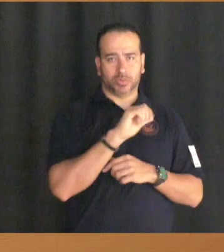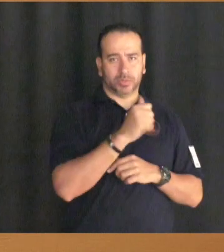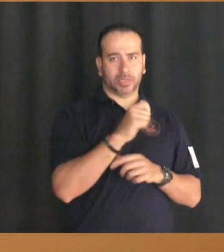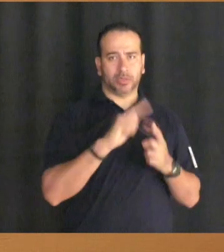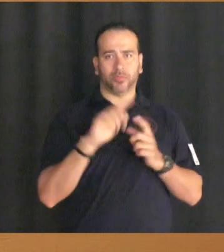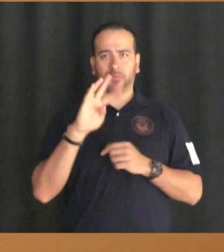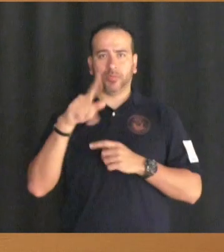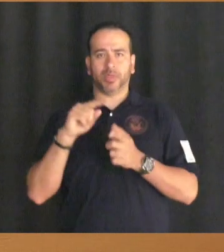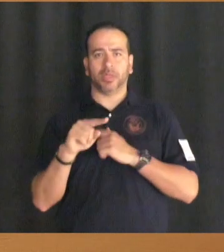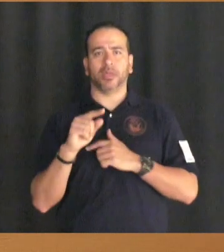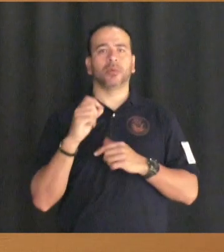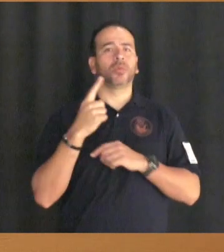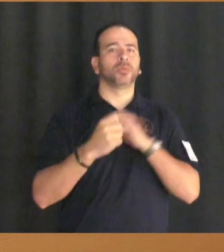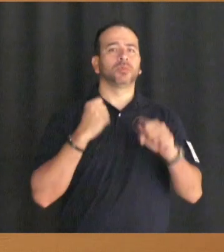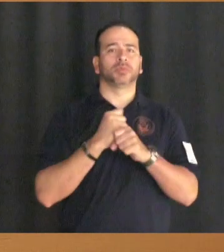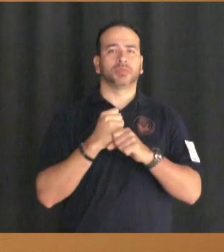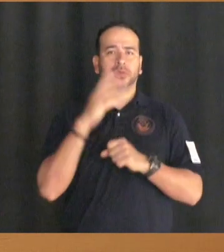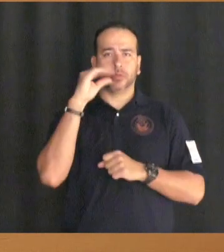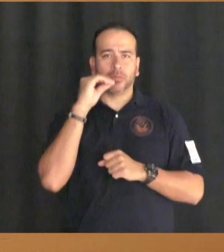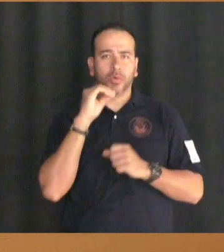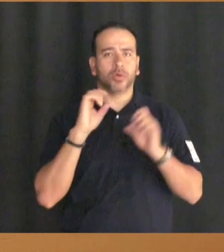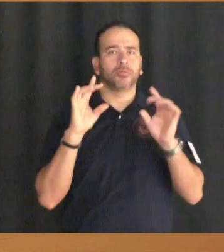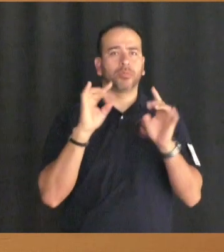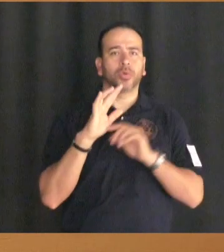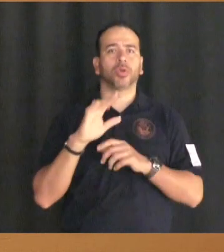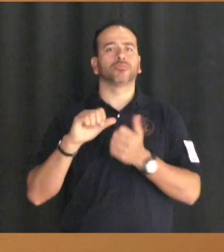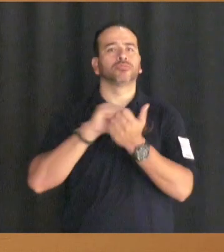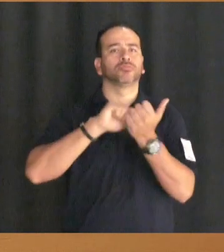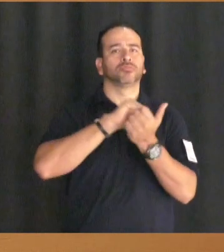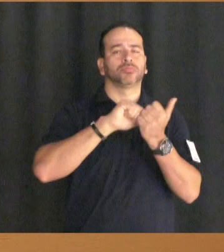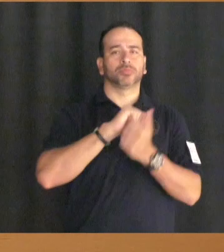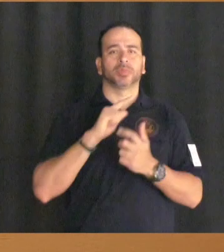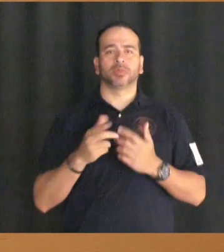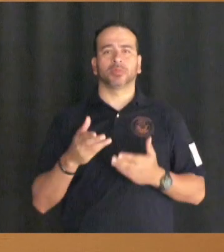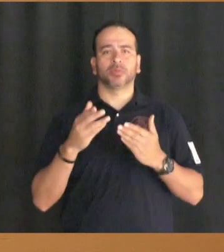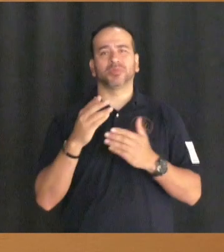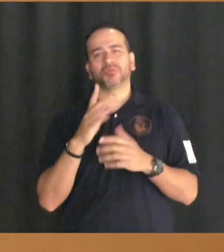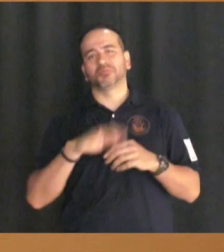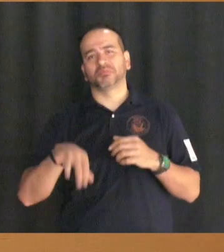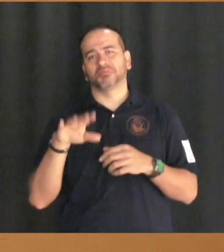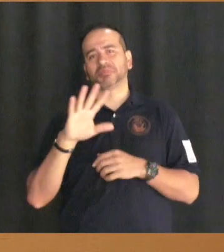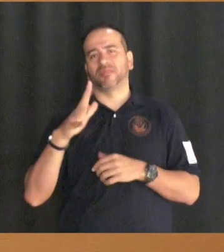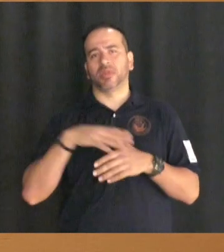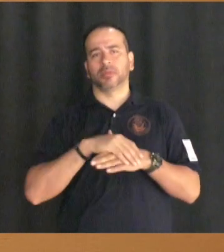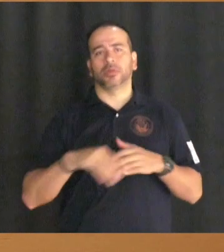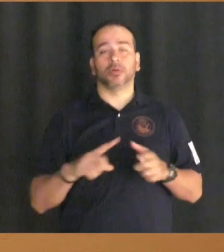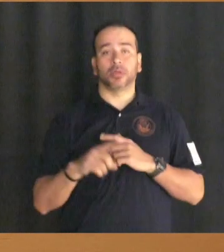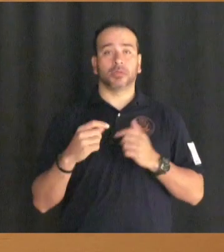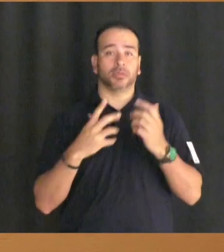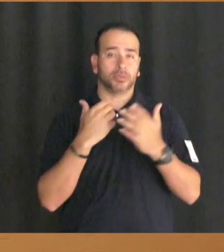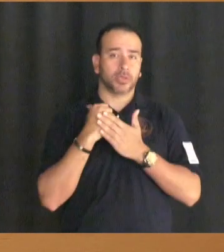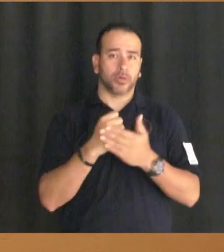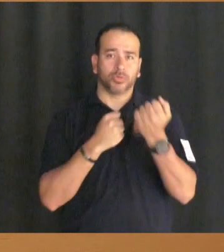the annual Boys Volleyball Car Wash Fundraiser. Get your car washed for a suggested minimum donation of $5 and help support